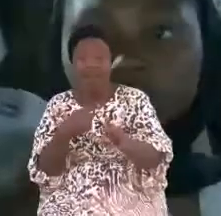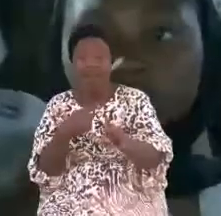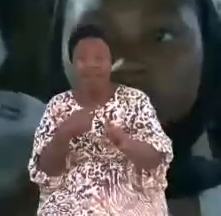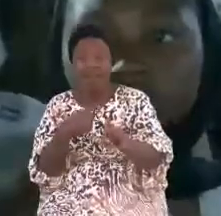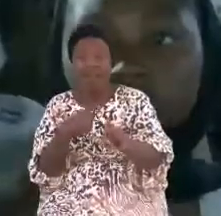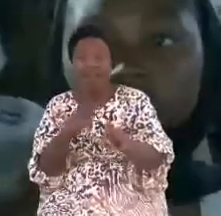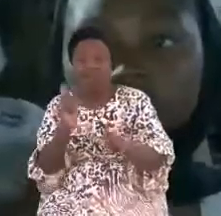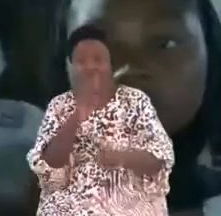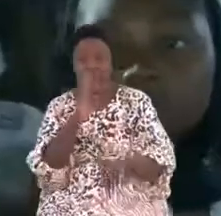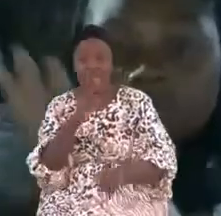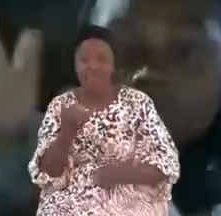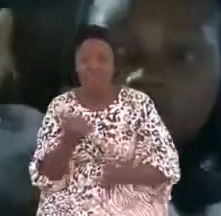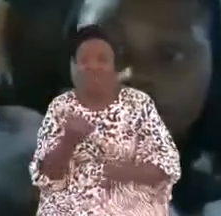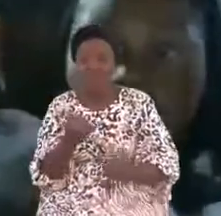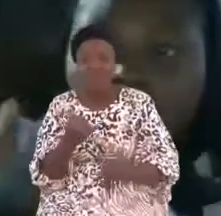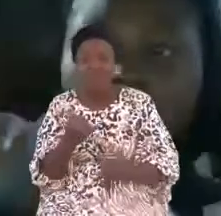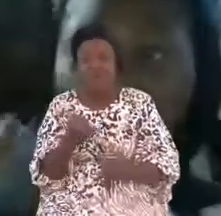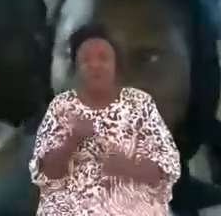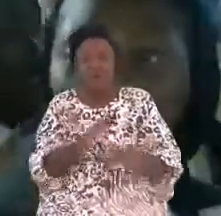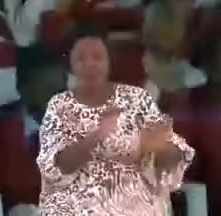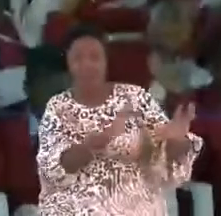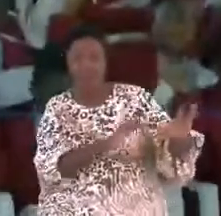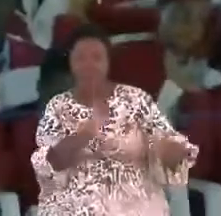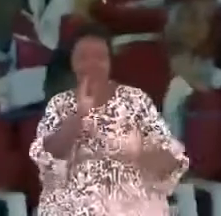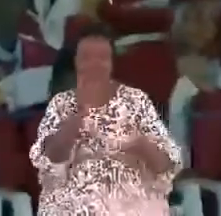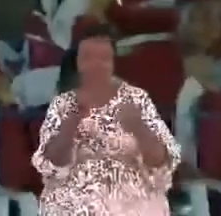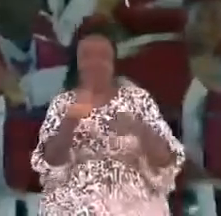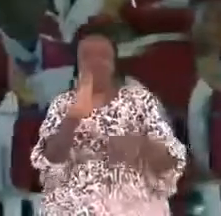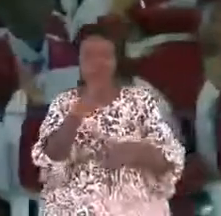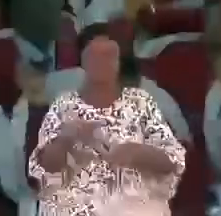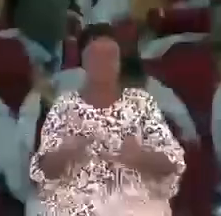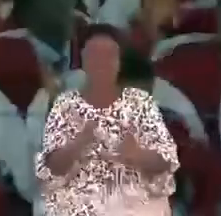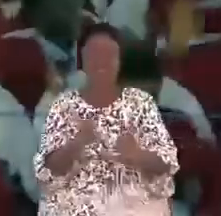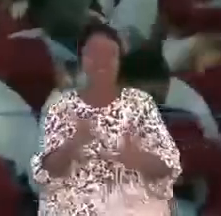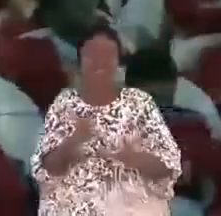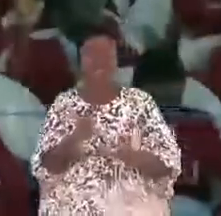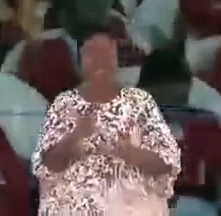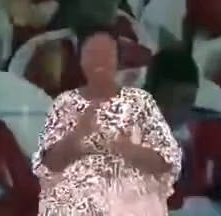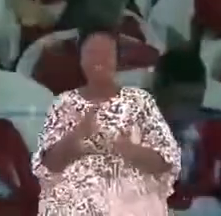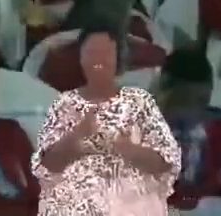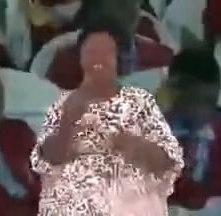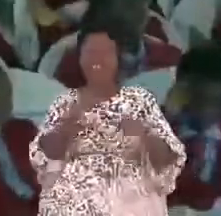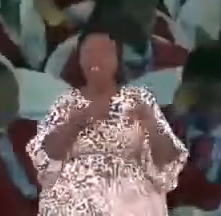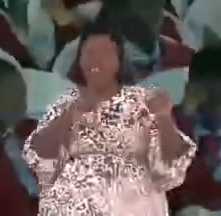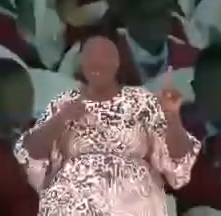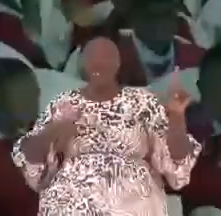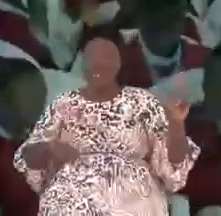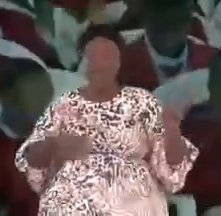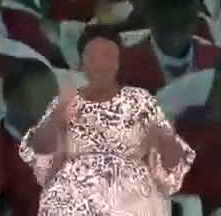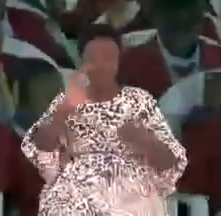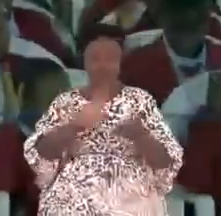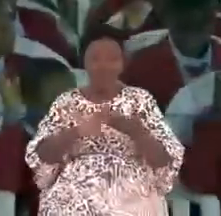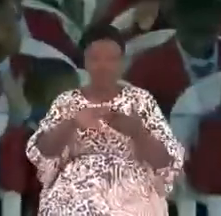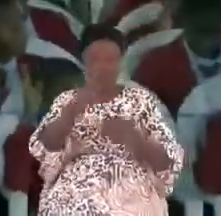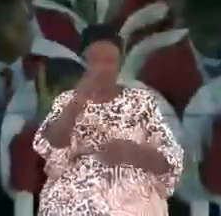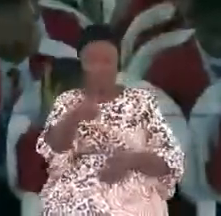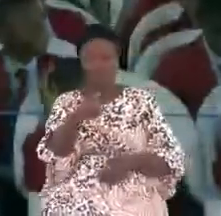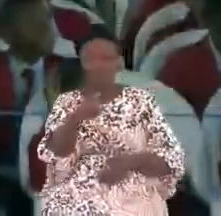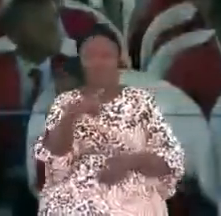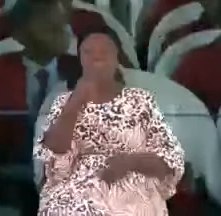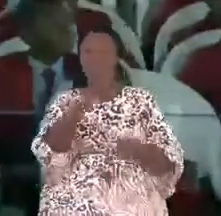what are you mercy is coming your way the lord will forgive you the